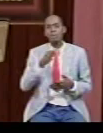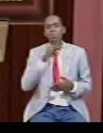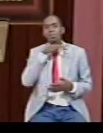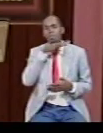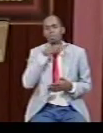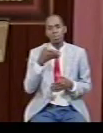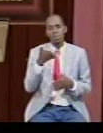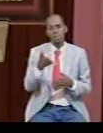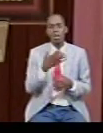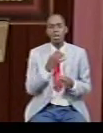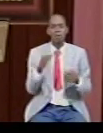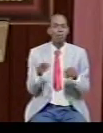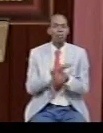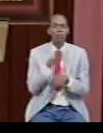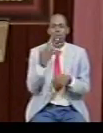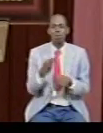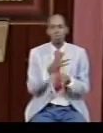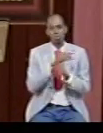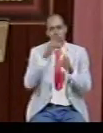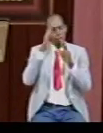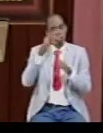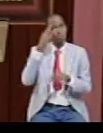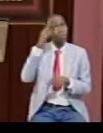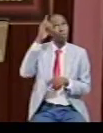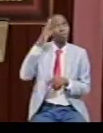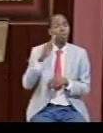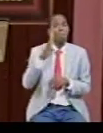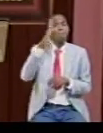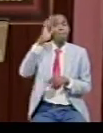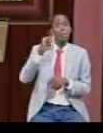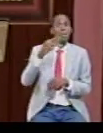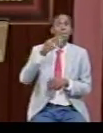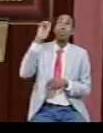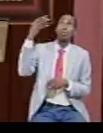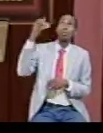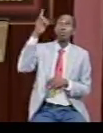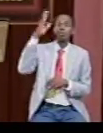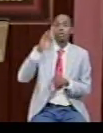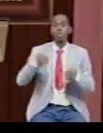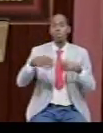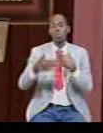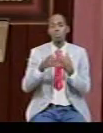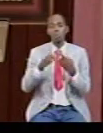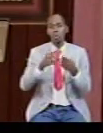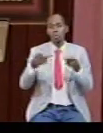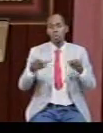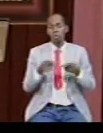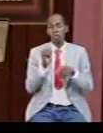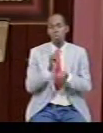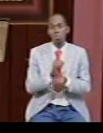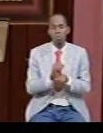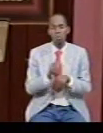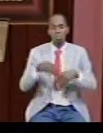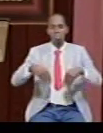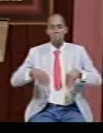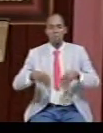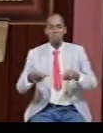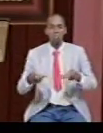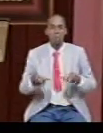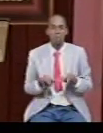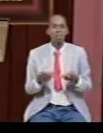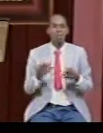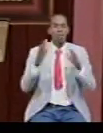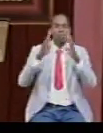godlessness. But by the grace of God, as we go back to our offices and the marketplace and our villages and everywhere we